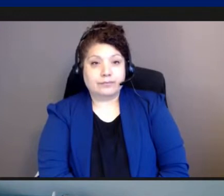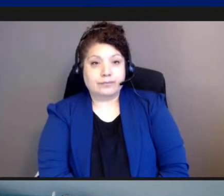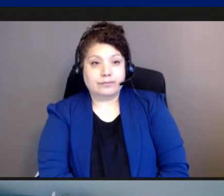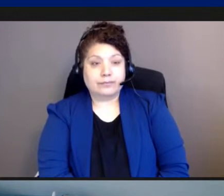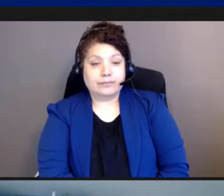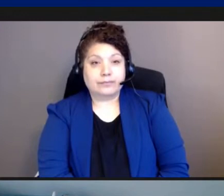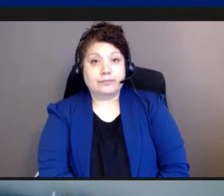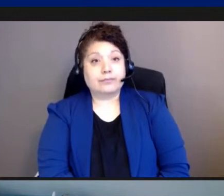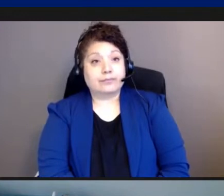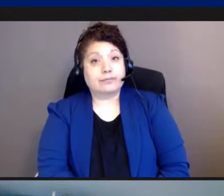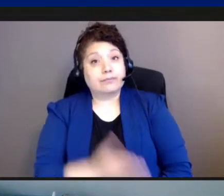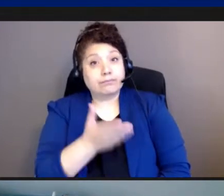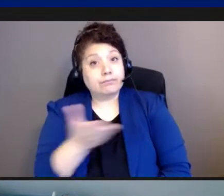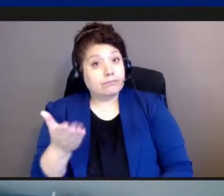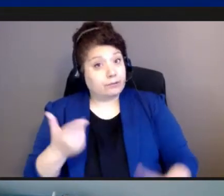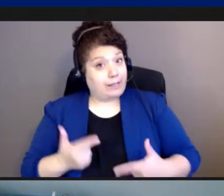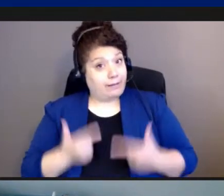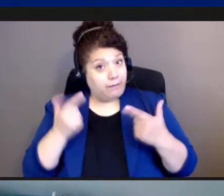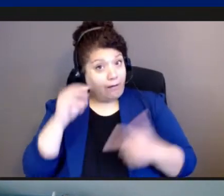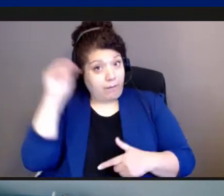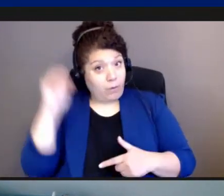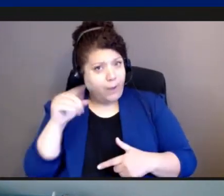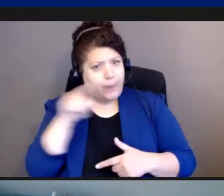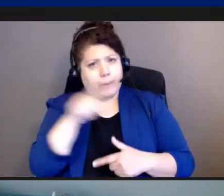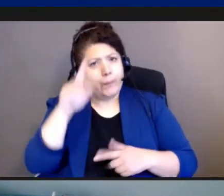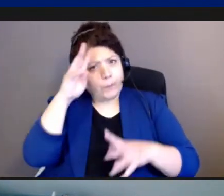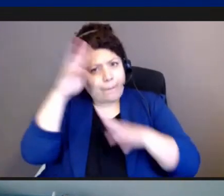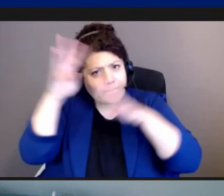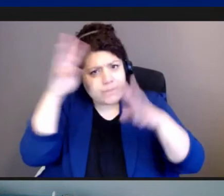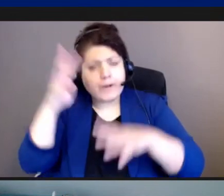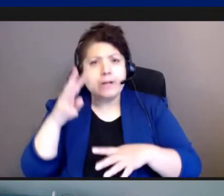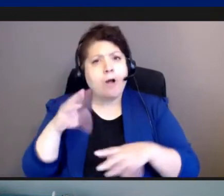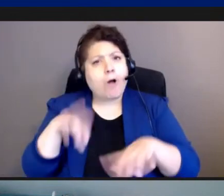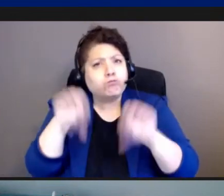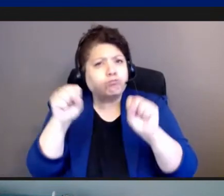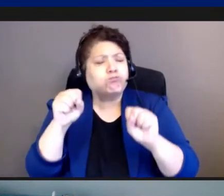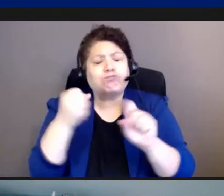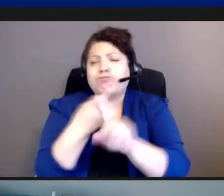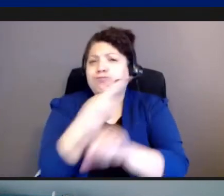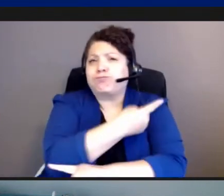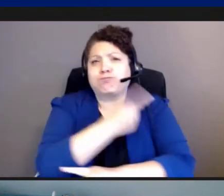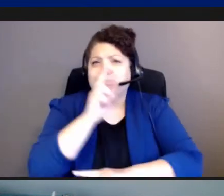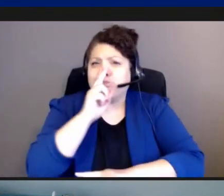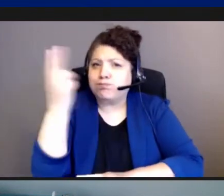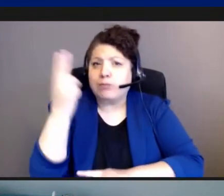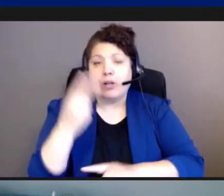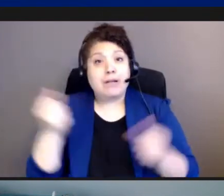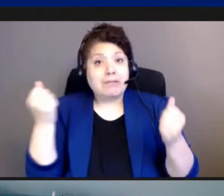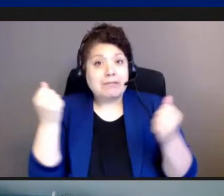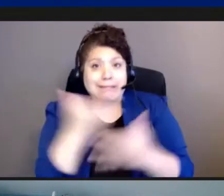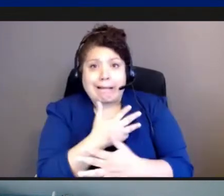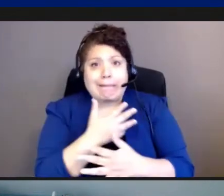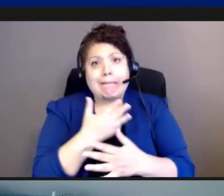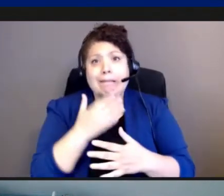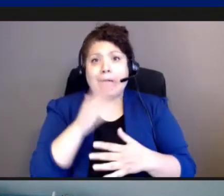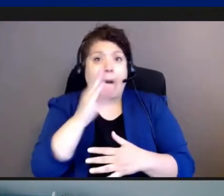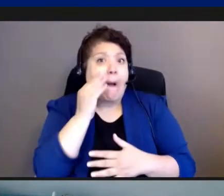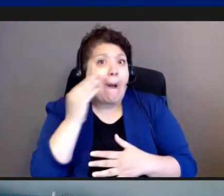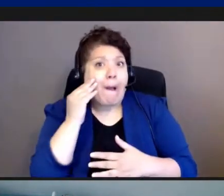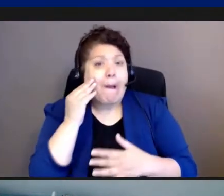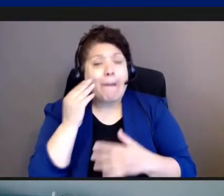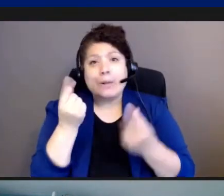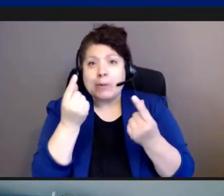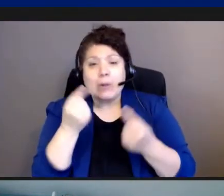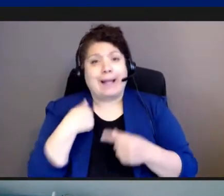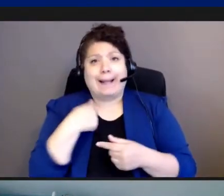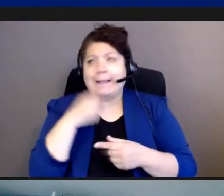to be creative this year. Create new traditions. Have a scary night with those in your household. Hold a scavenger hunt with your children instead of taking them